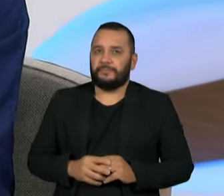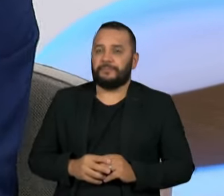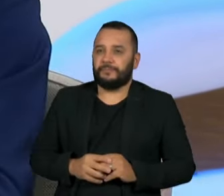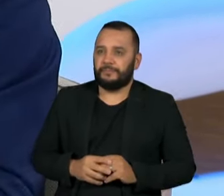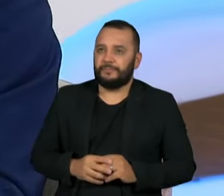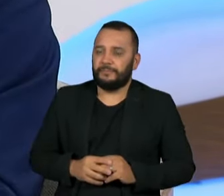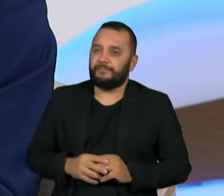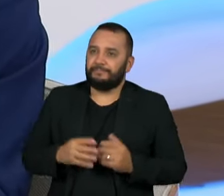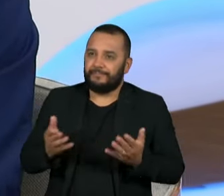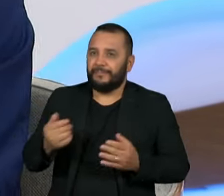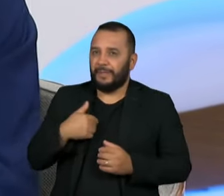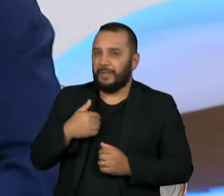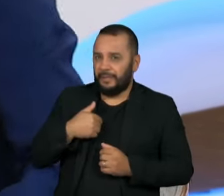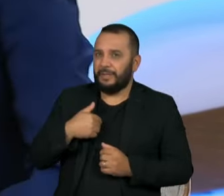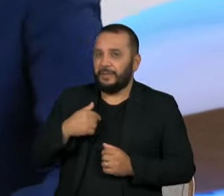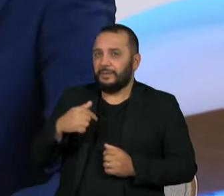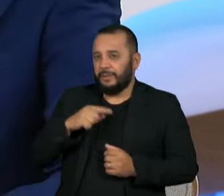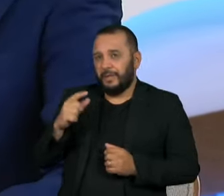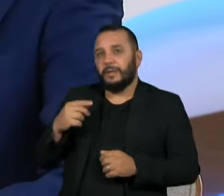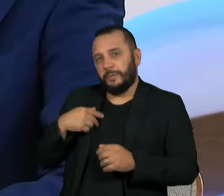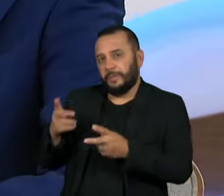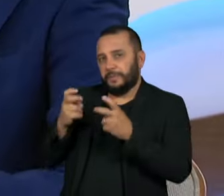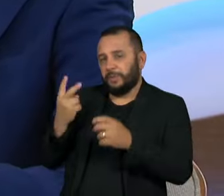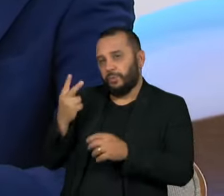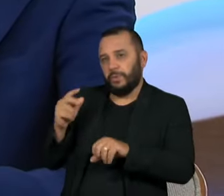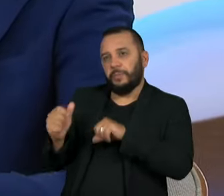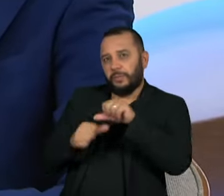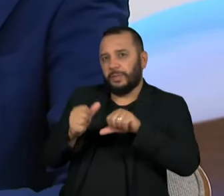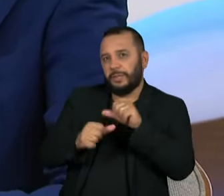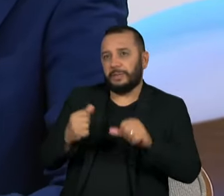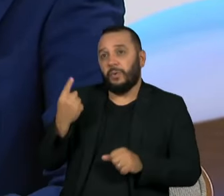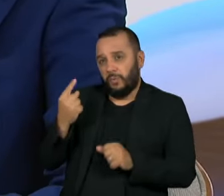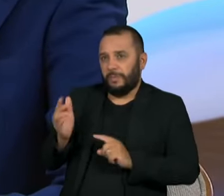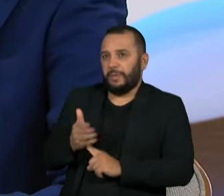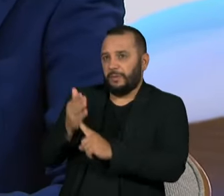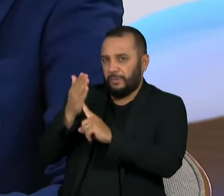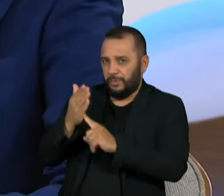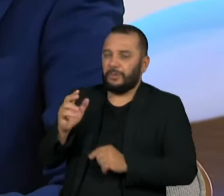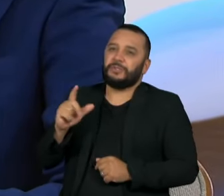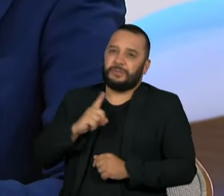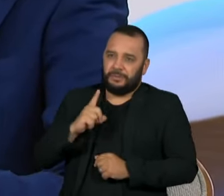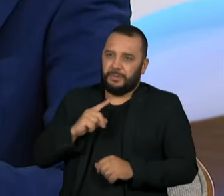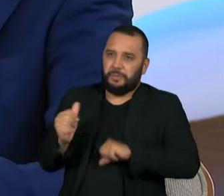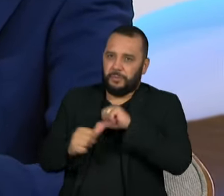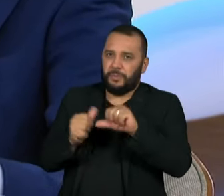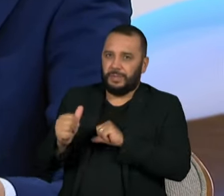Well, I've noticed two changes. One of them is technological.